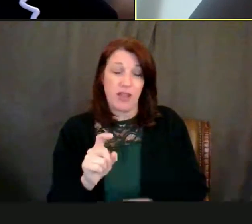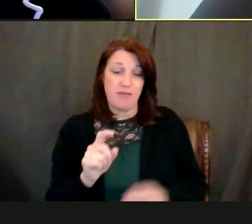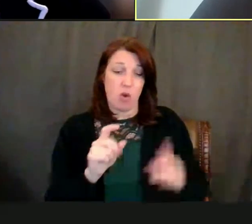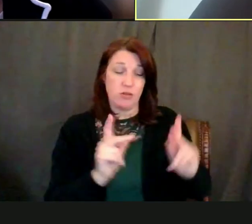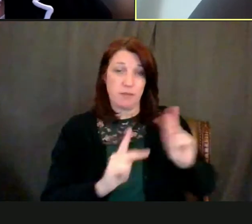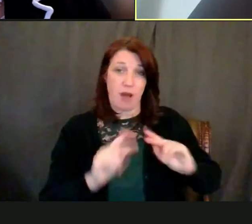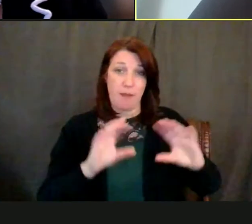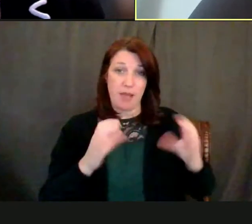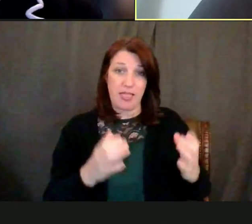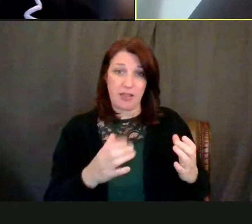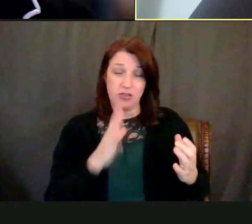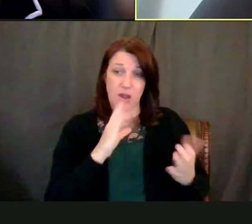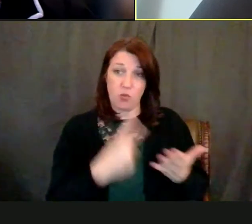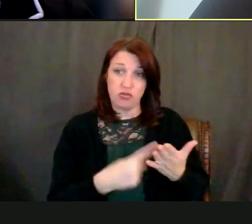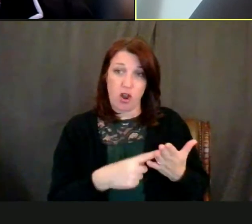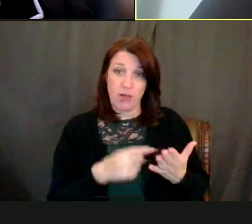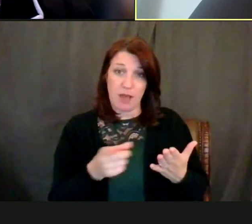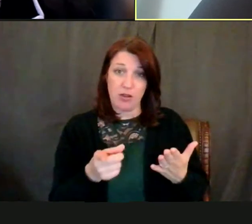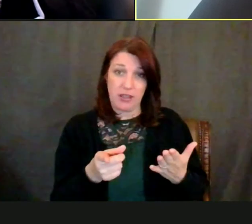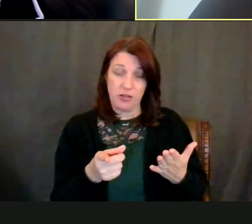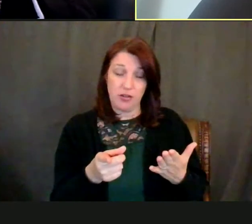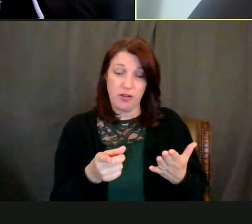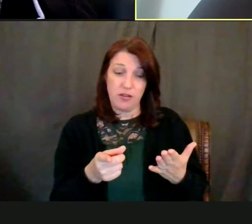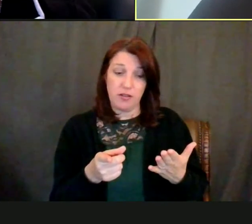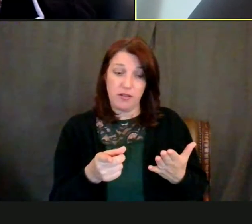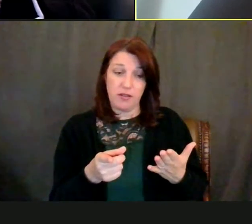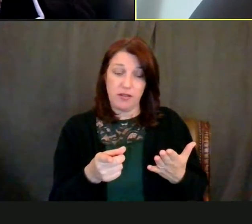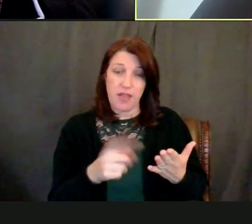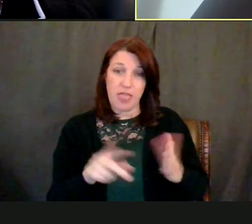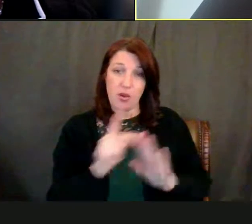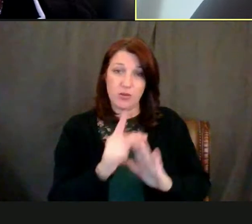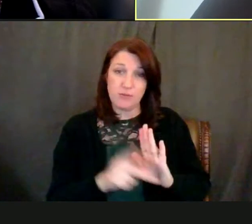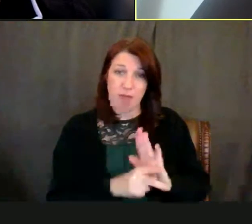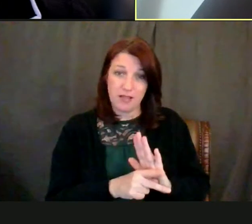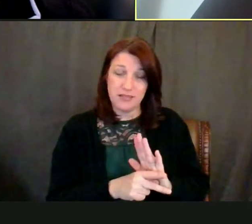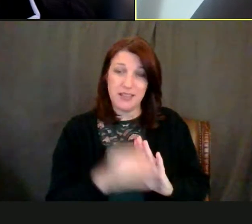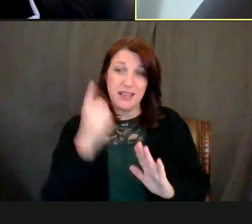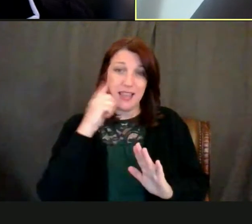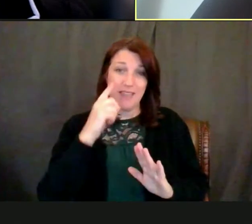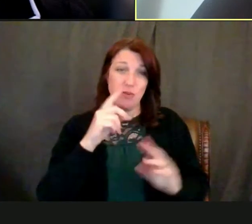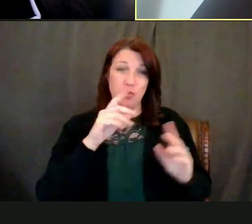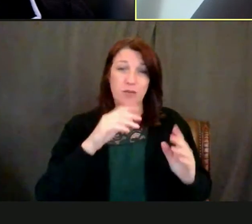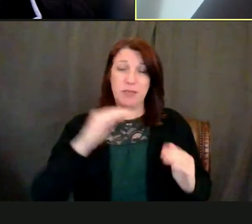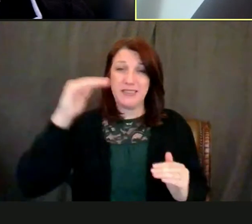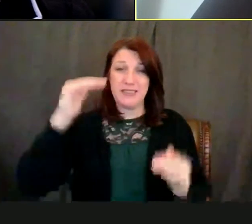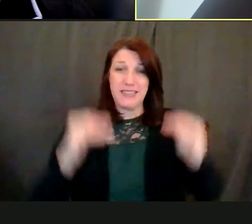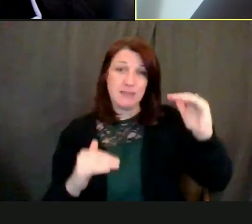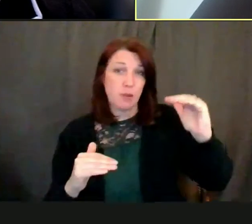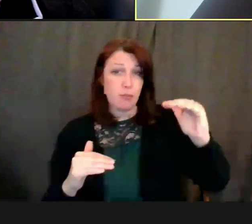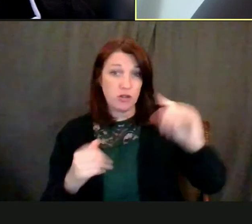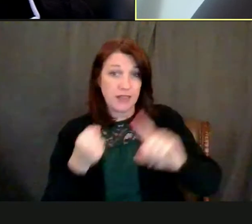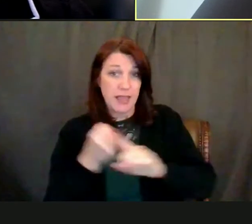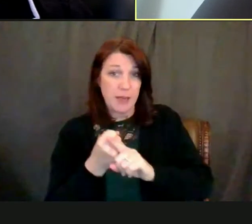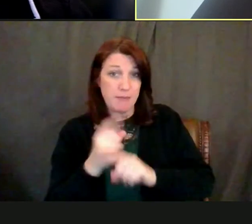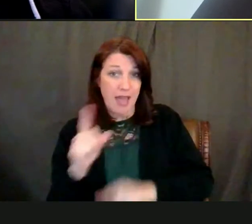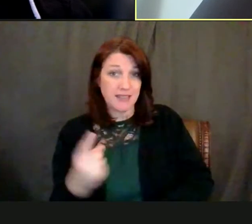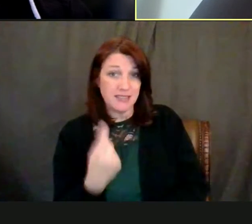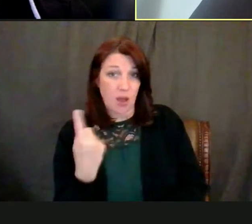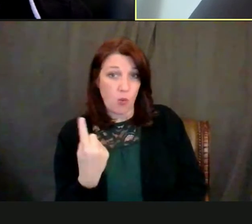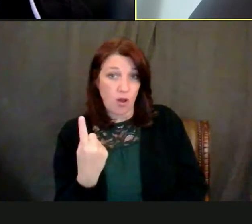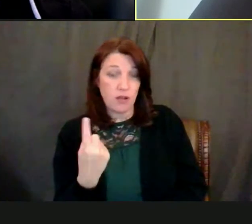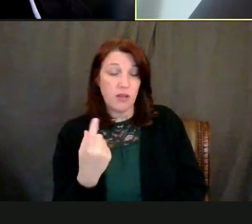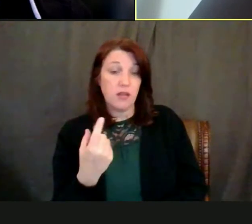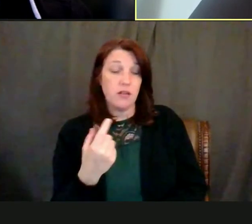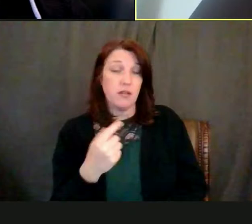populations that we're talking about here and in these policies. If it's going to disproportionately impact anyone based on